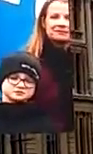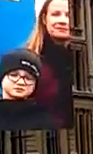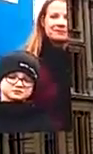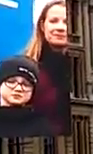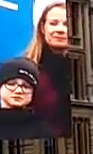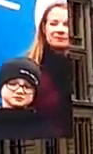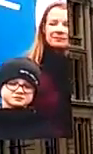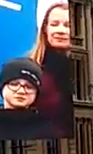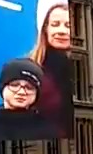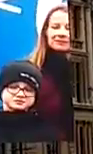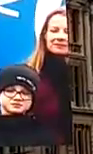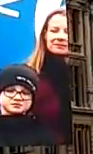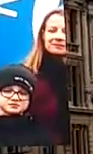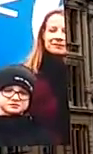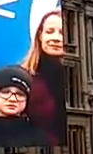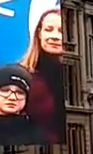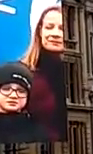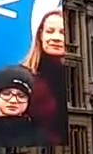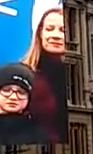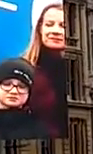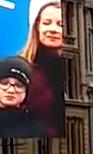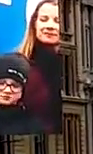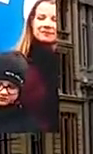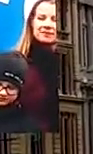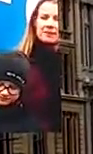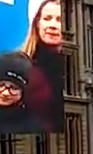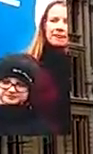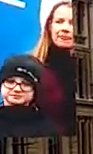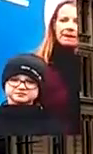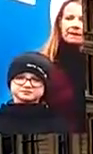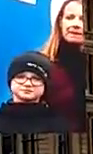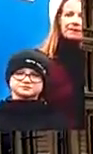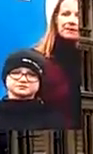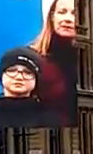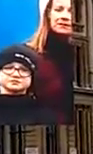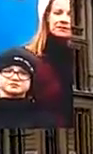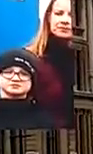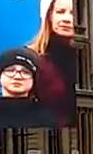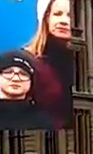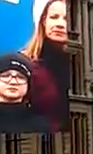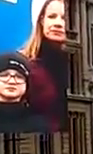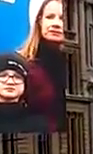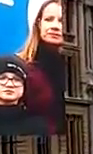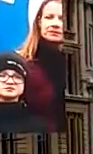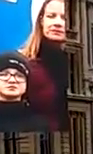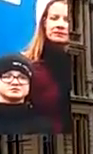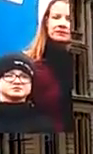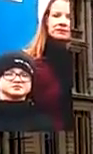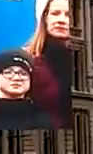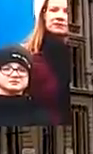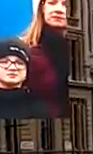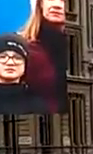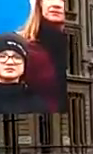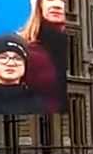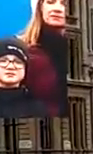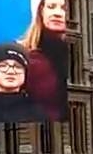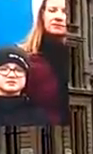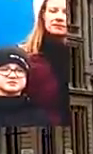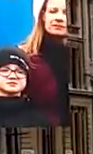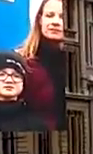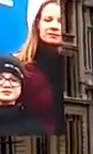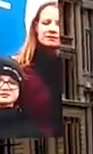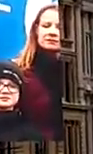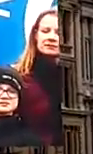in 2007 passed a motion saying that Trident is contrary to the obligations